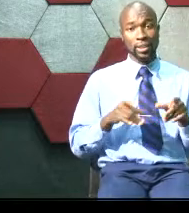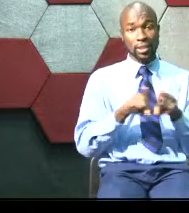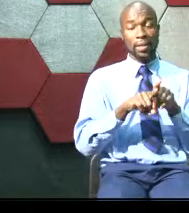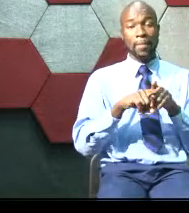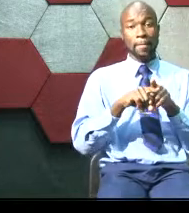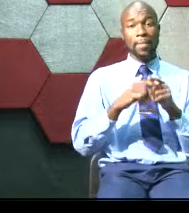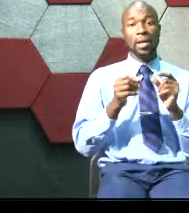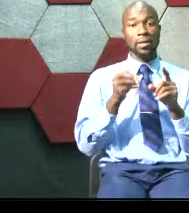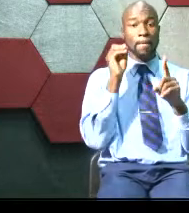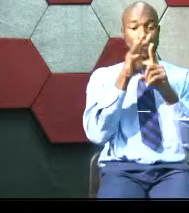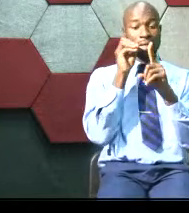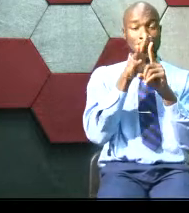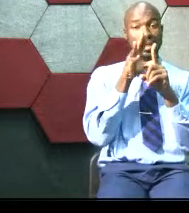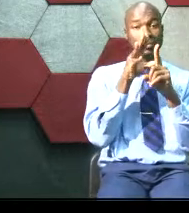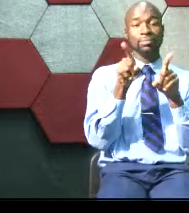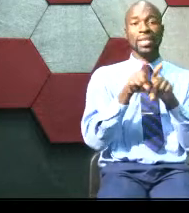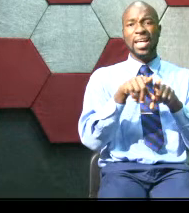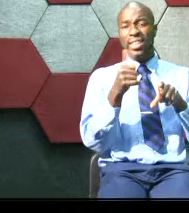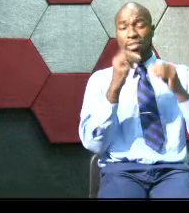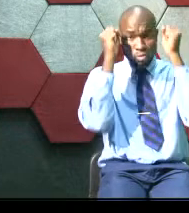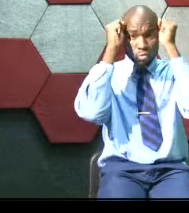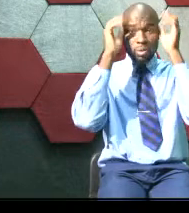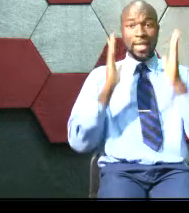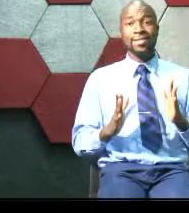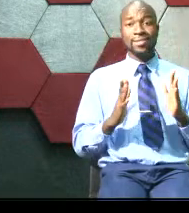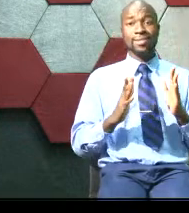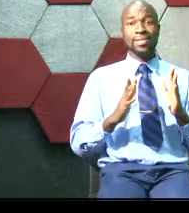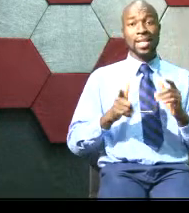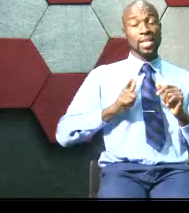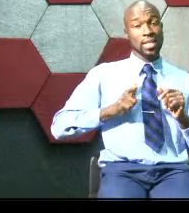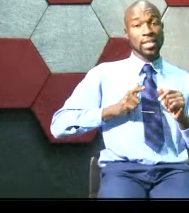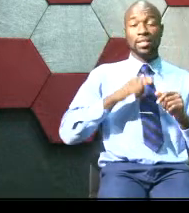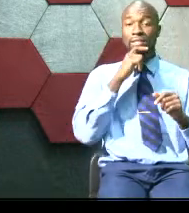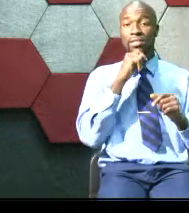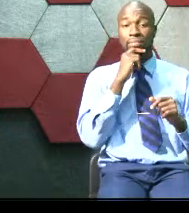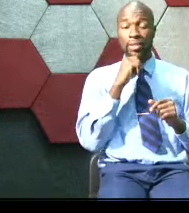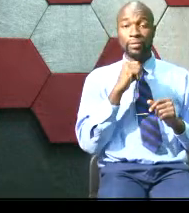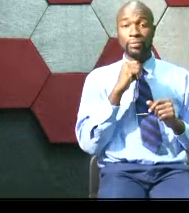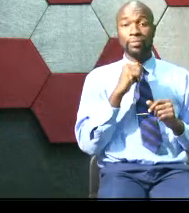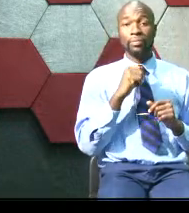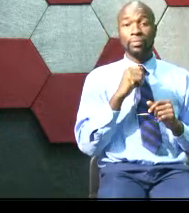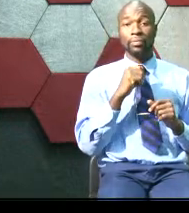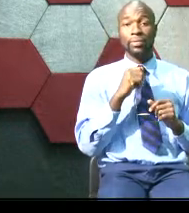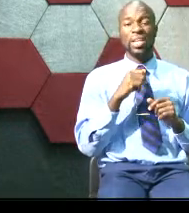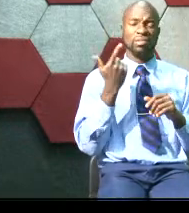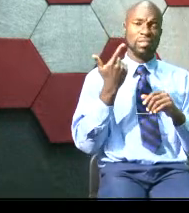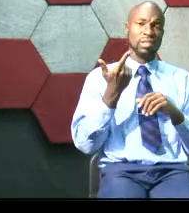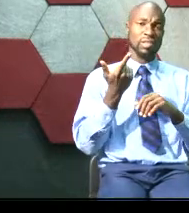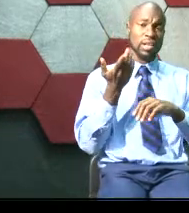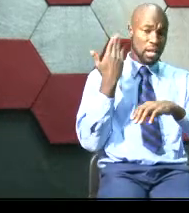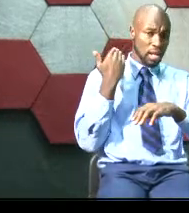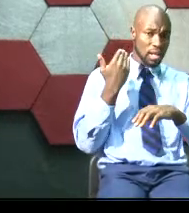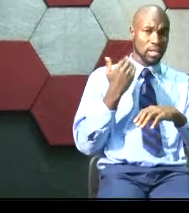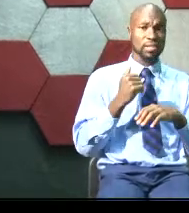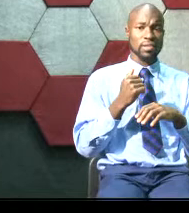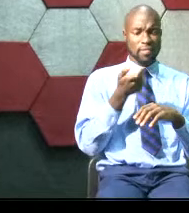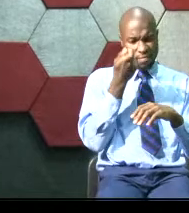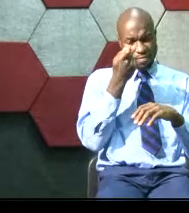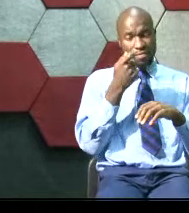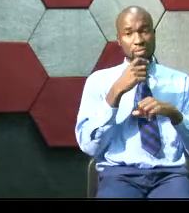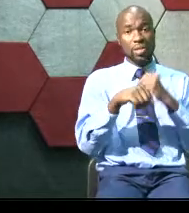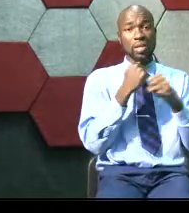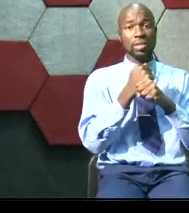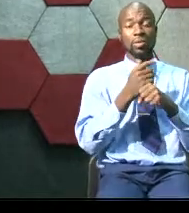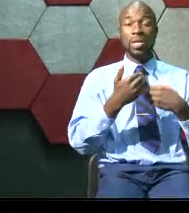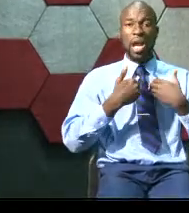mentors, esteemed students, ladies and gentlemen. over the last few years, one of